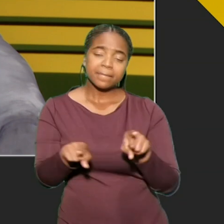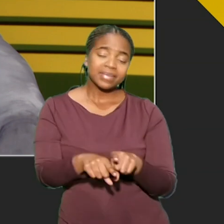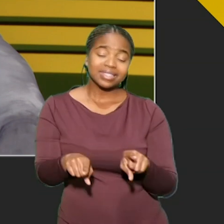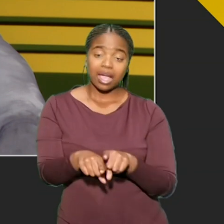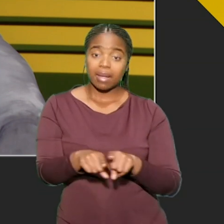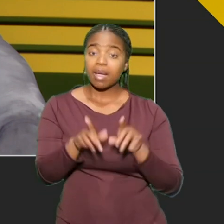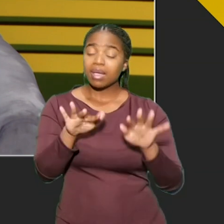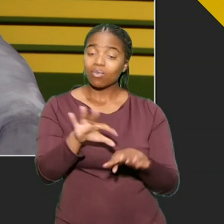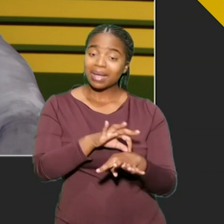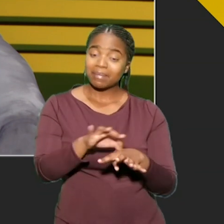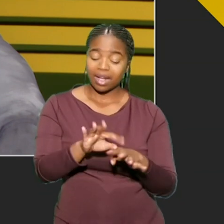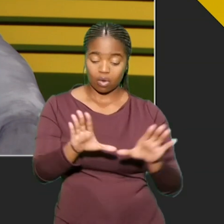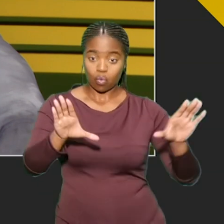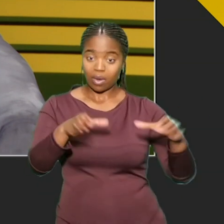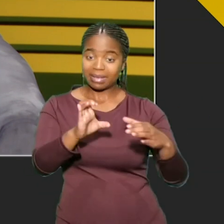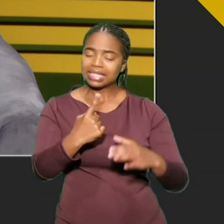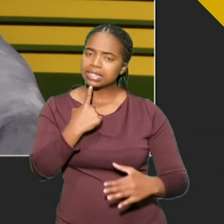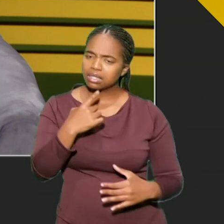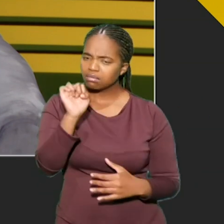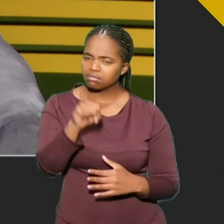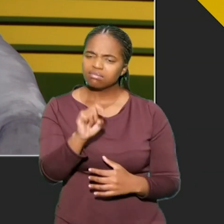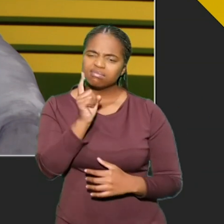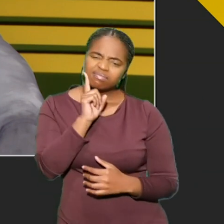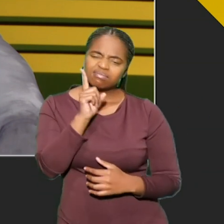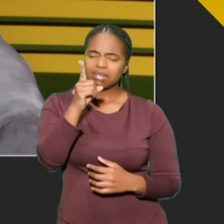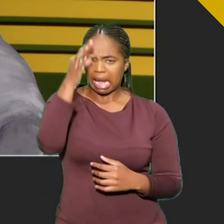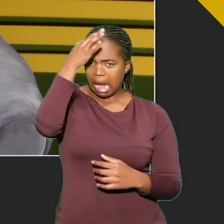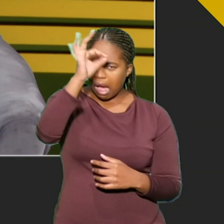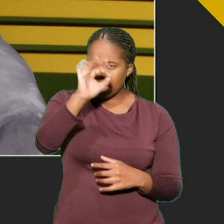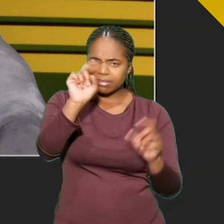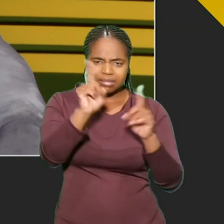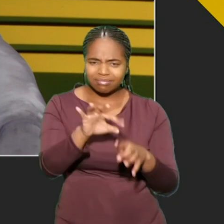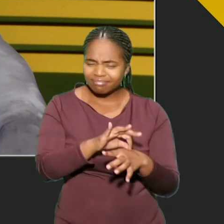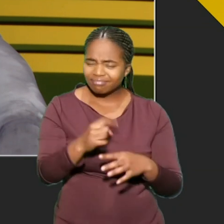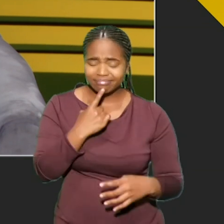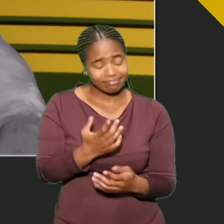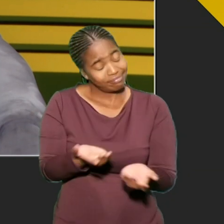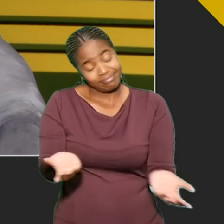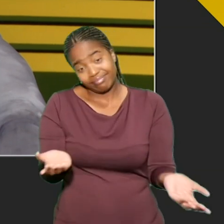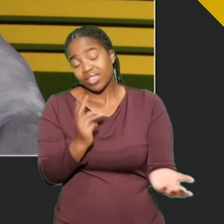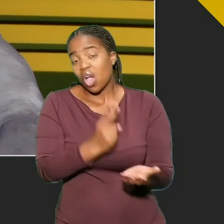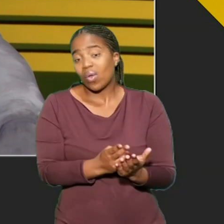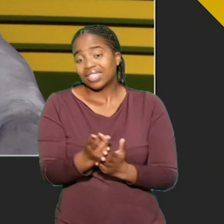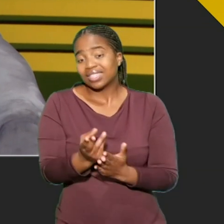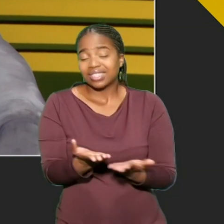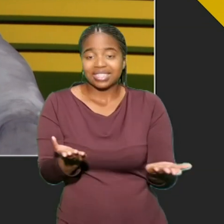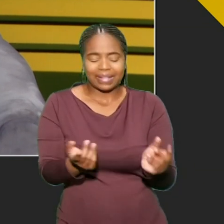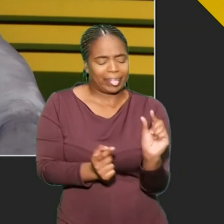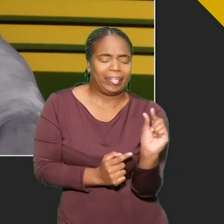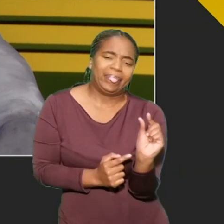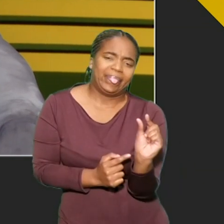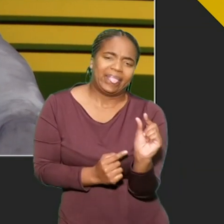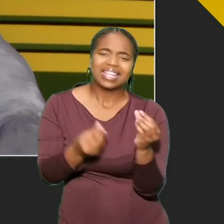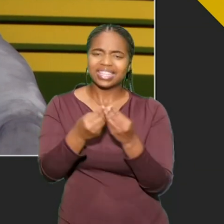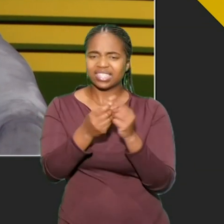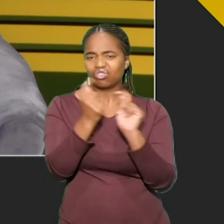high-level planning committee that is reviewing the government legislation around spatial planning. But you know what? To be quite honest, this much has really